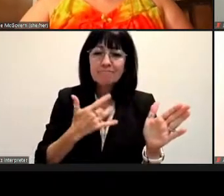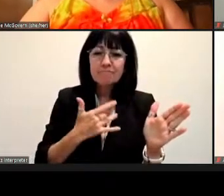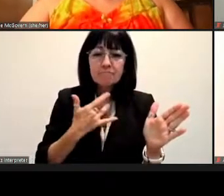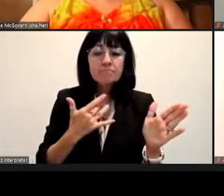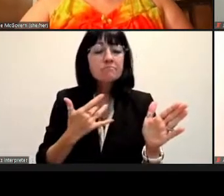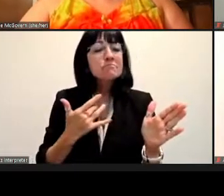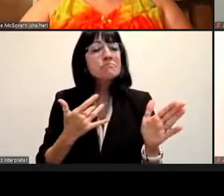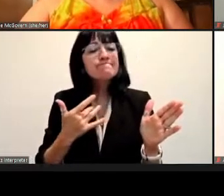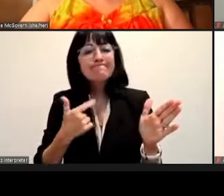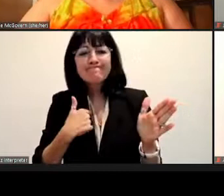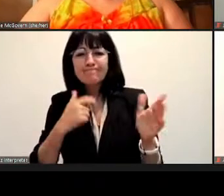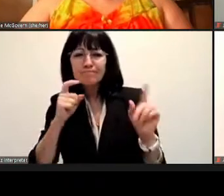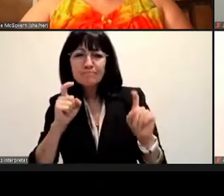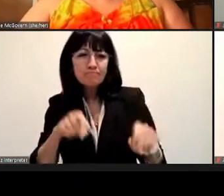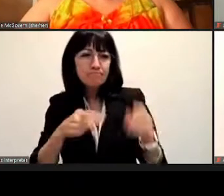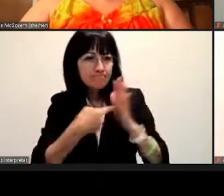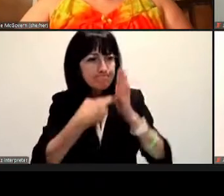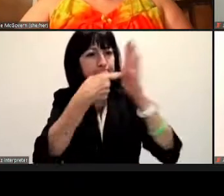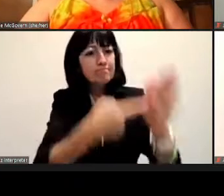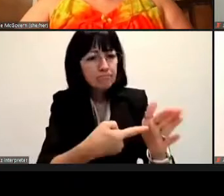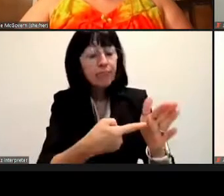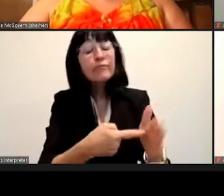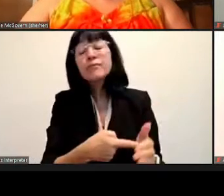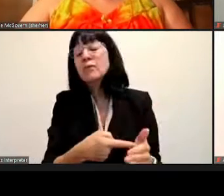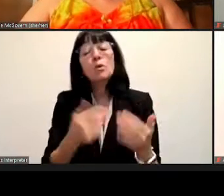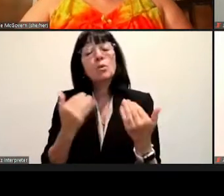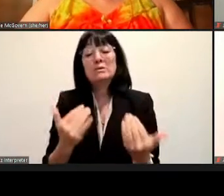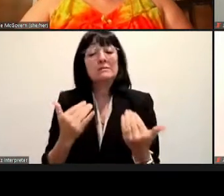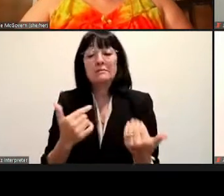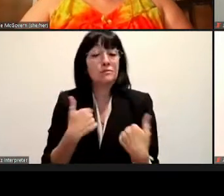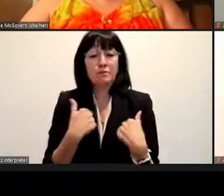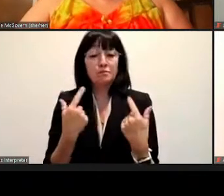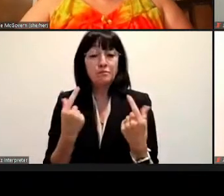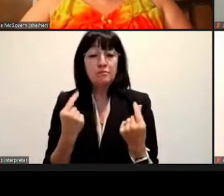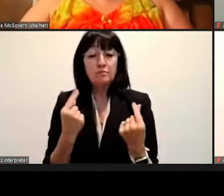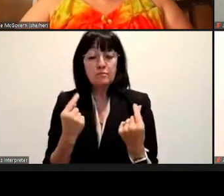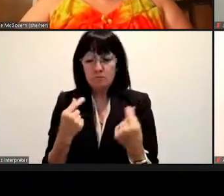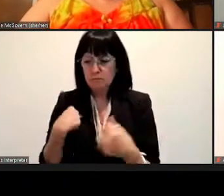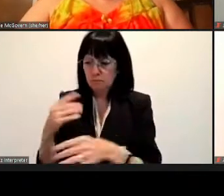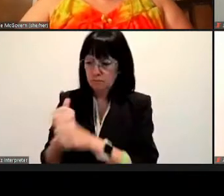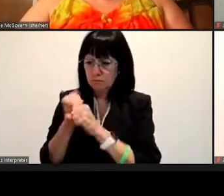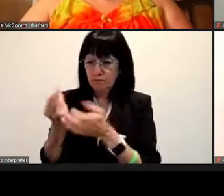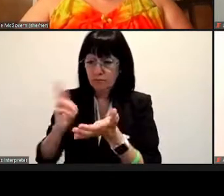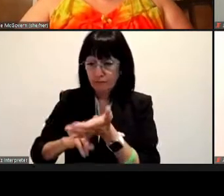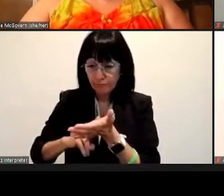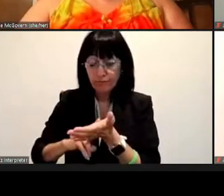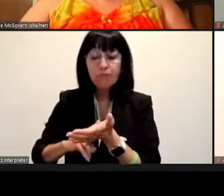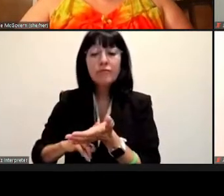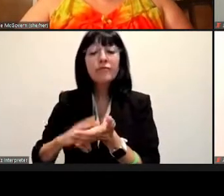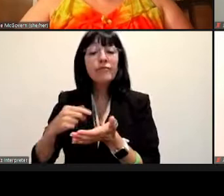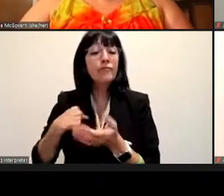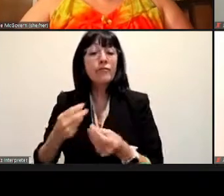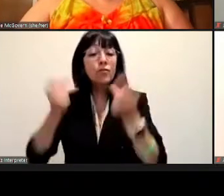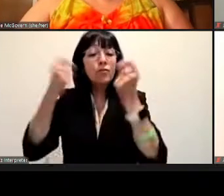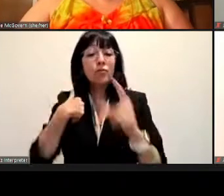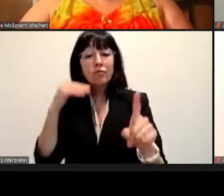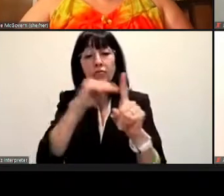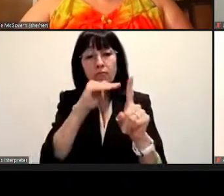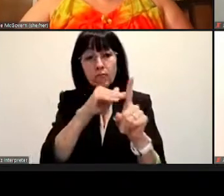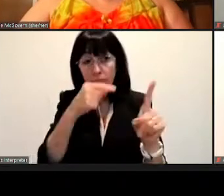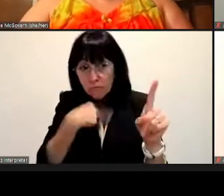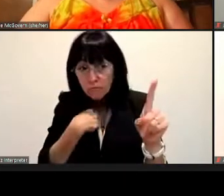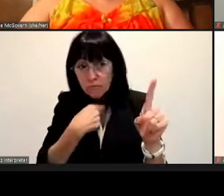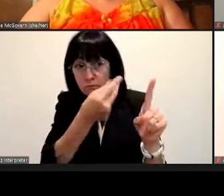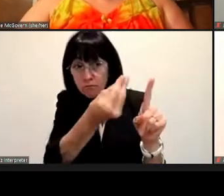immediately, as soon as I get a contract, is to ask, do I have an assistant? If I don't have an assistant, if I don't have a